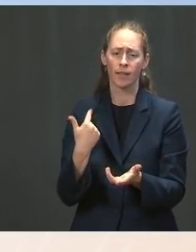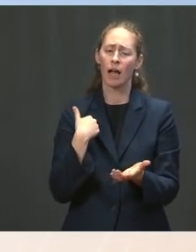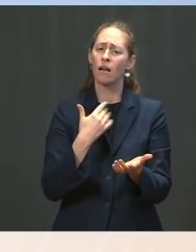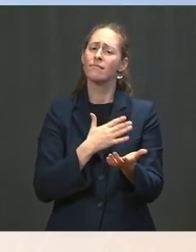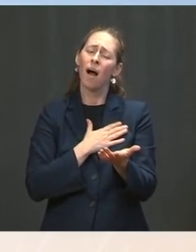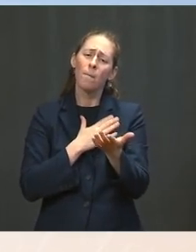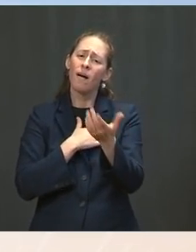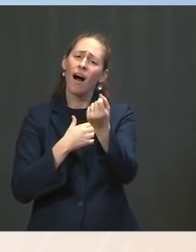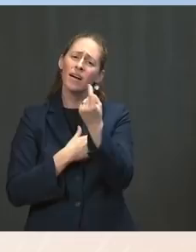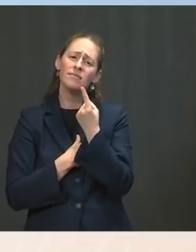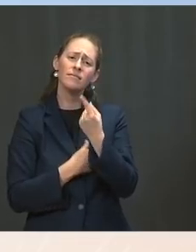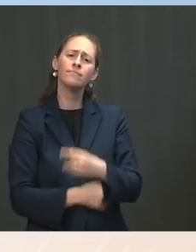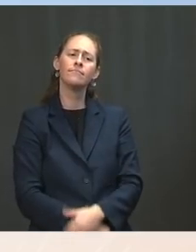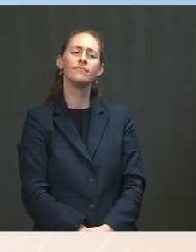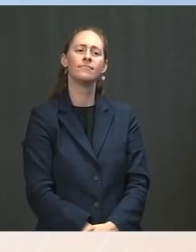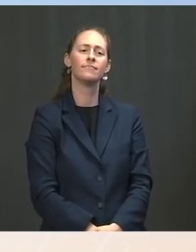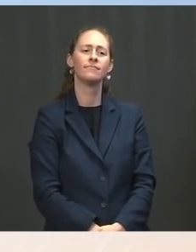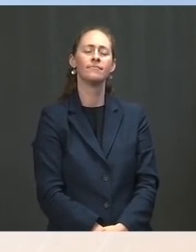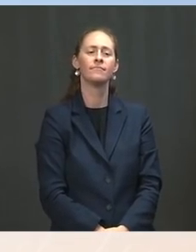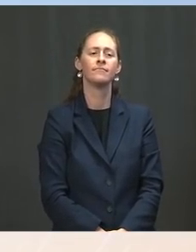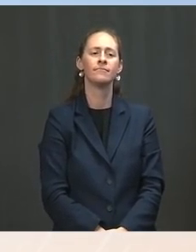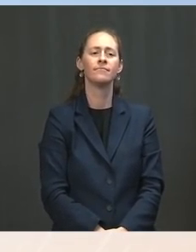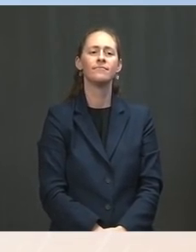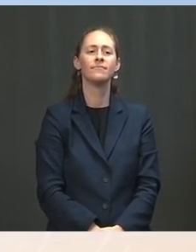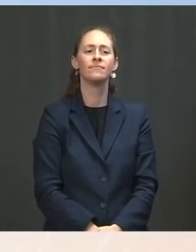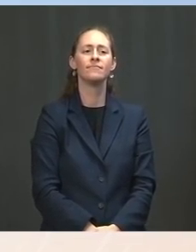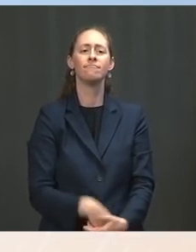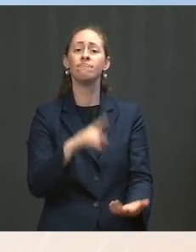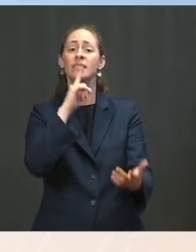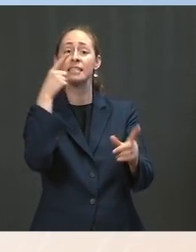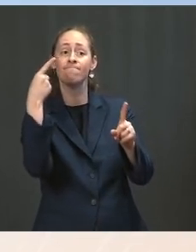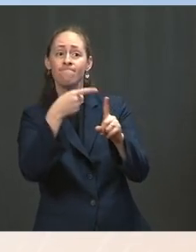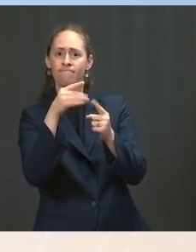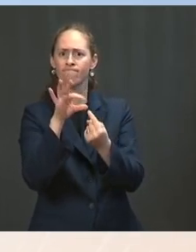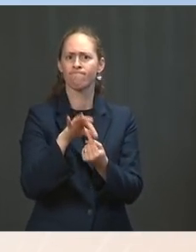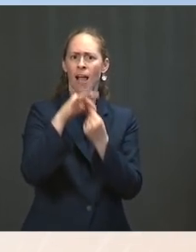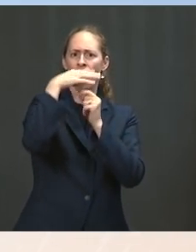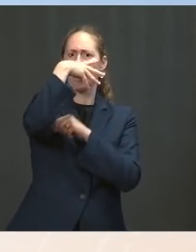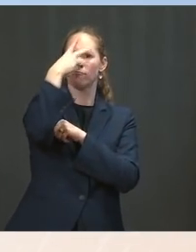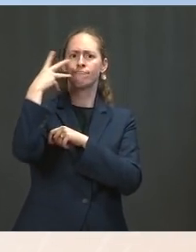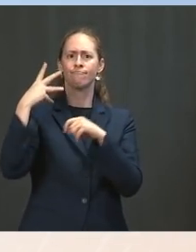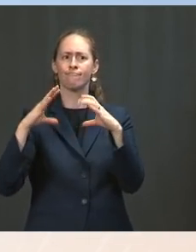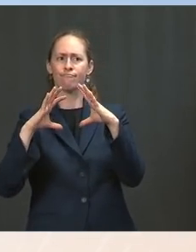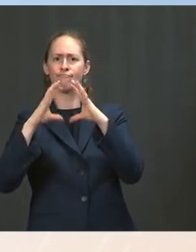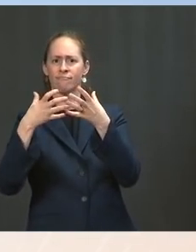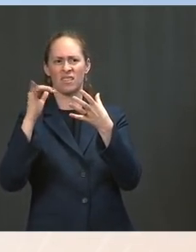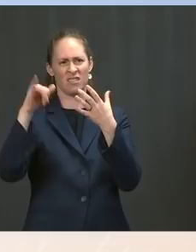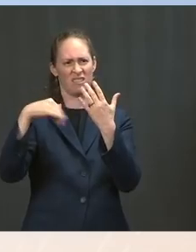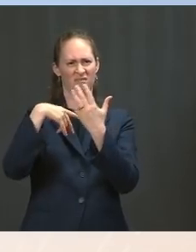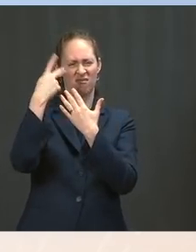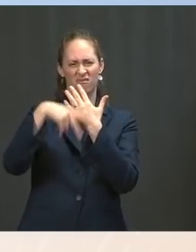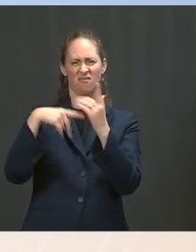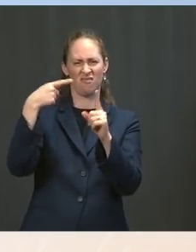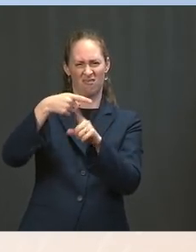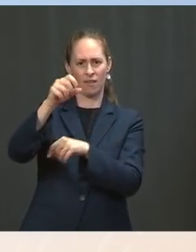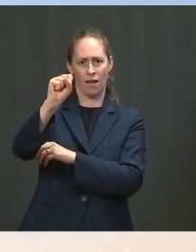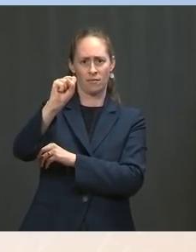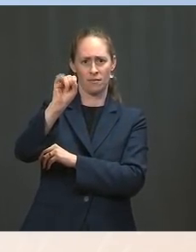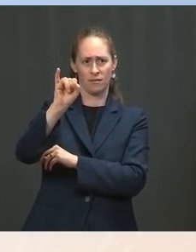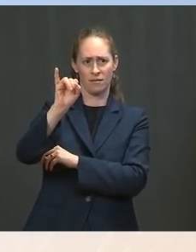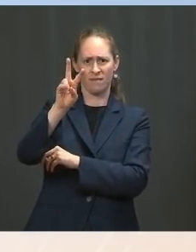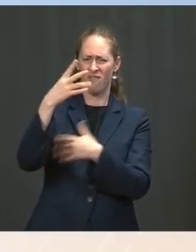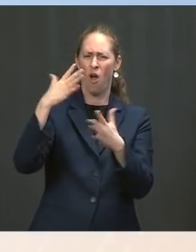this refers to the Special Immigrant Visa Program. The Special Immigrant Visa Program has been around for a significant number of years, and it was